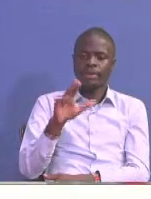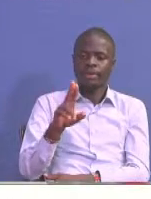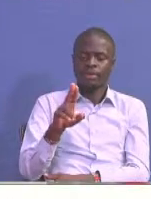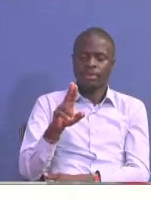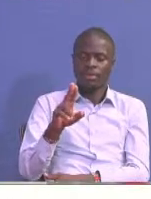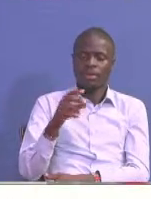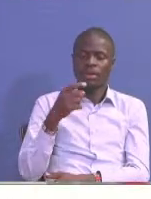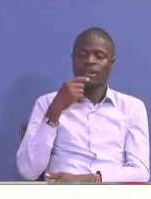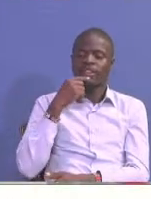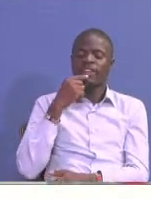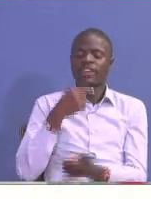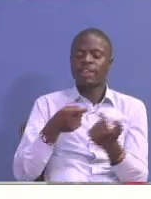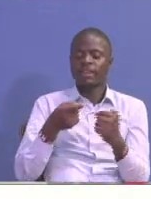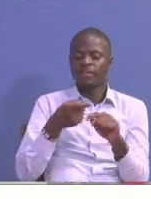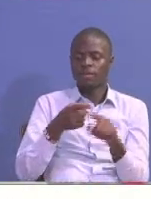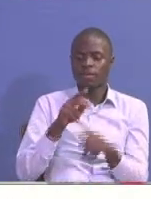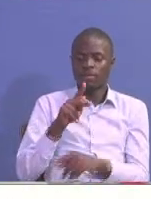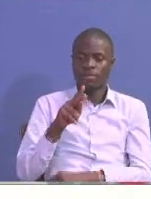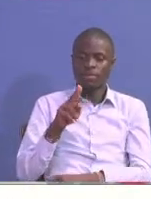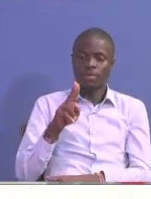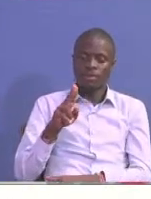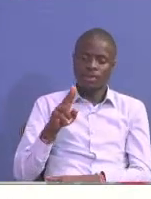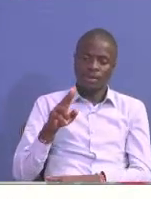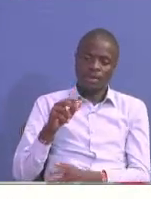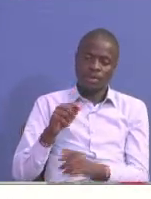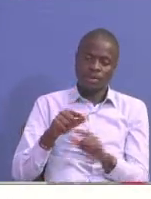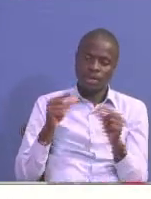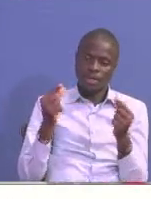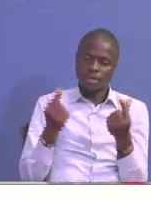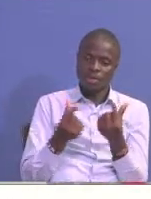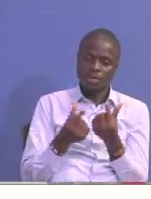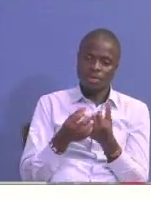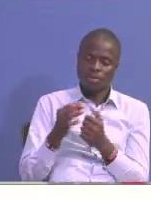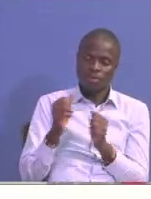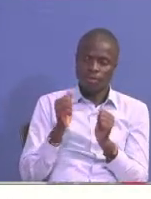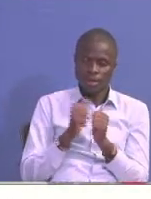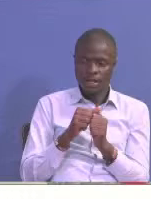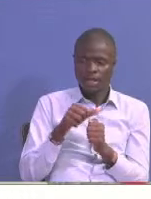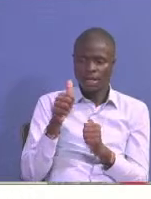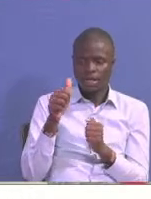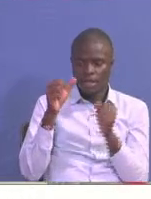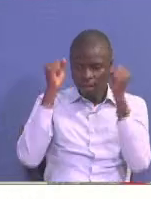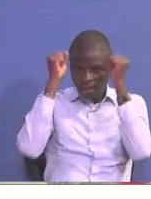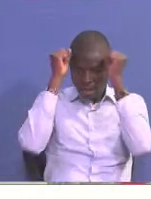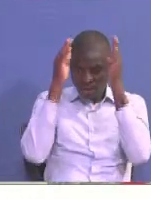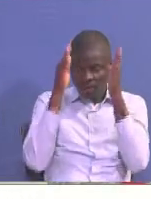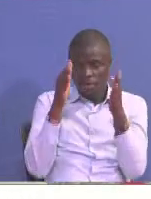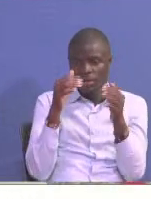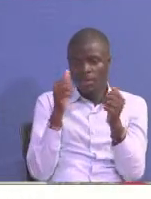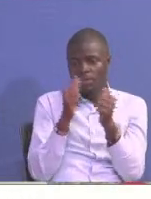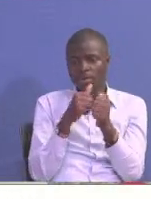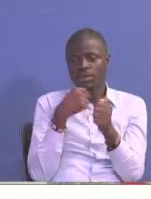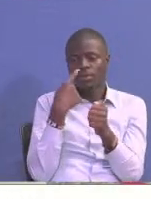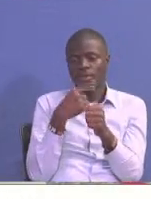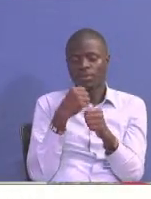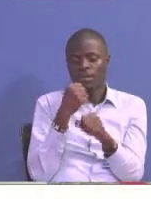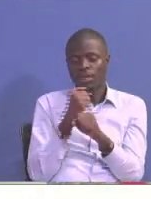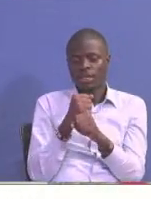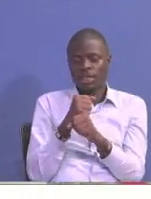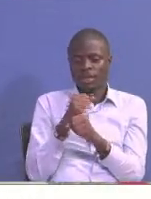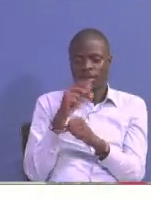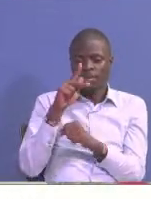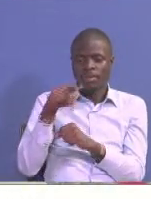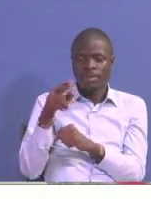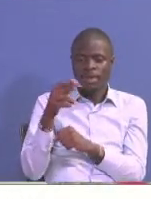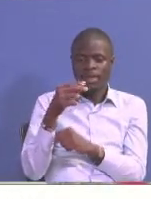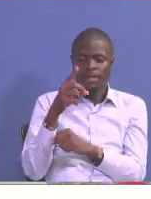he came from UK with a group of 10 other students with whom they were doing their postgraduate